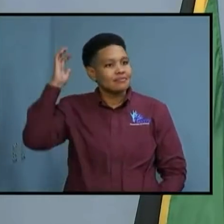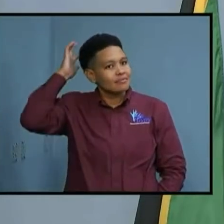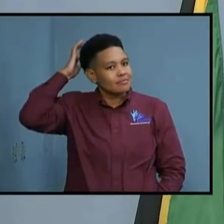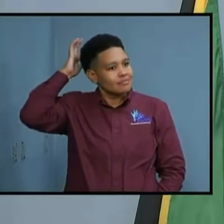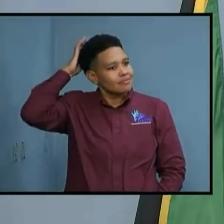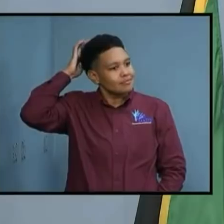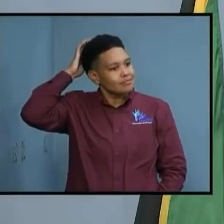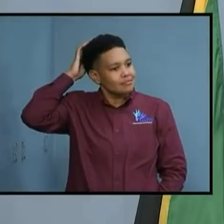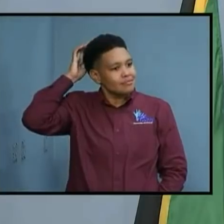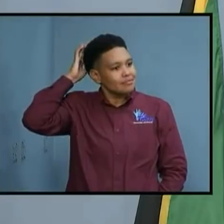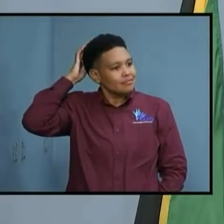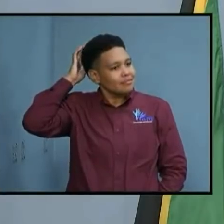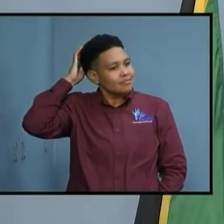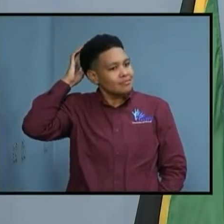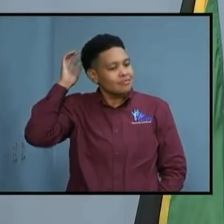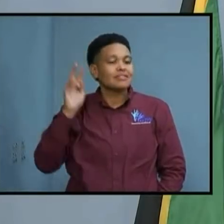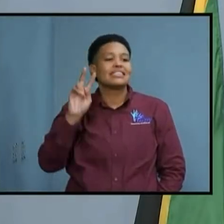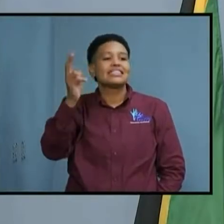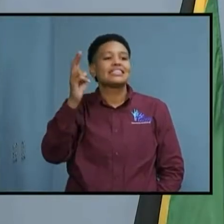Huh?